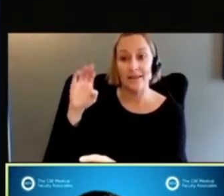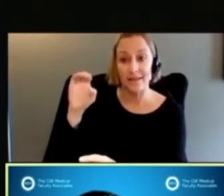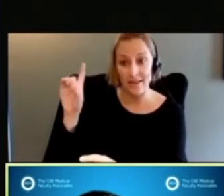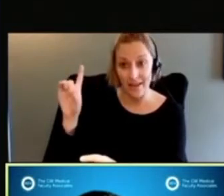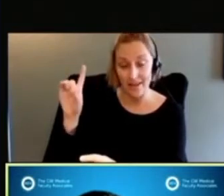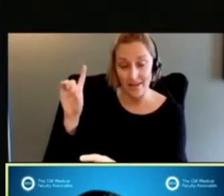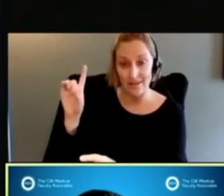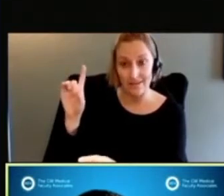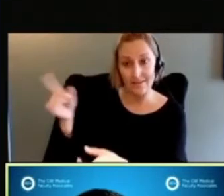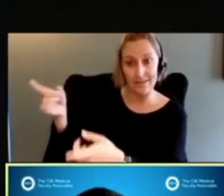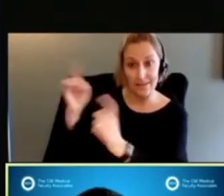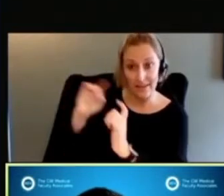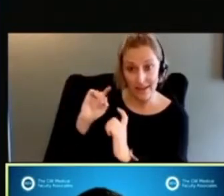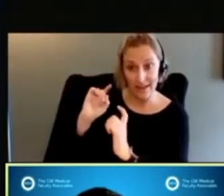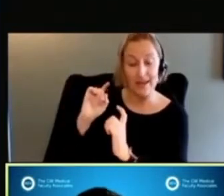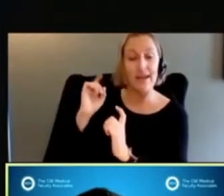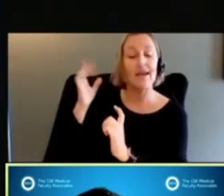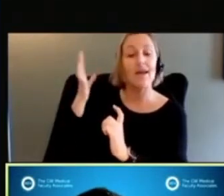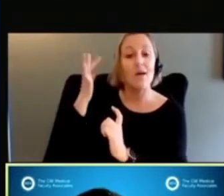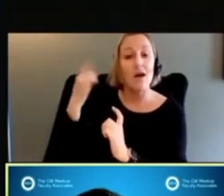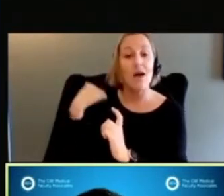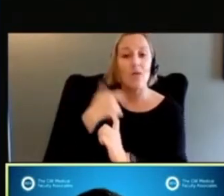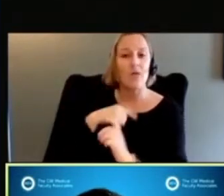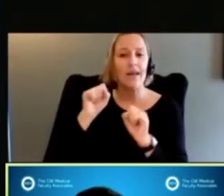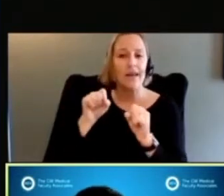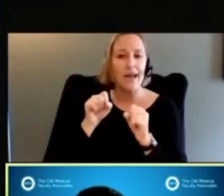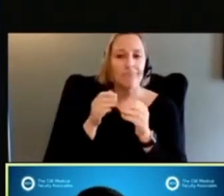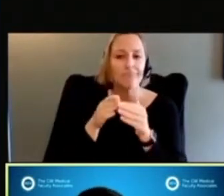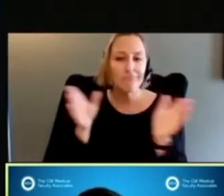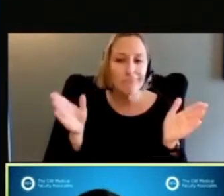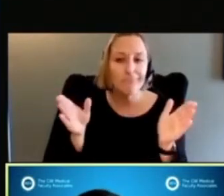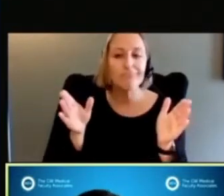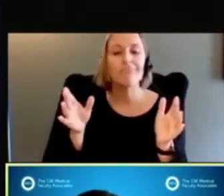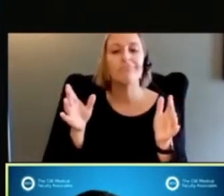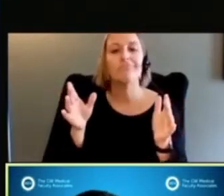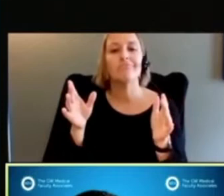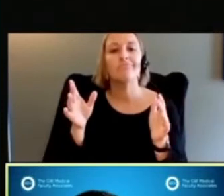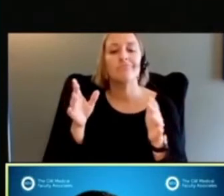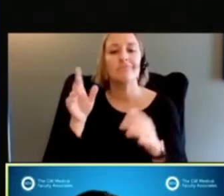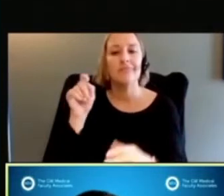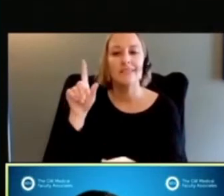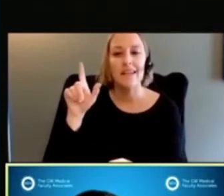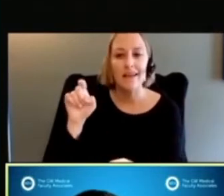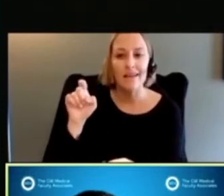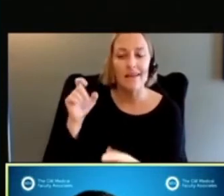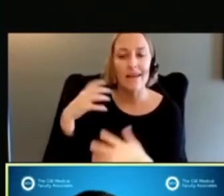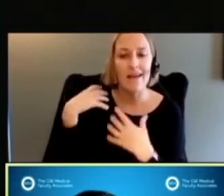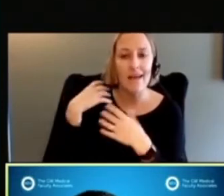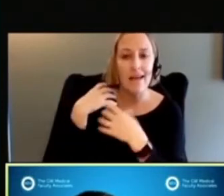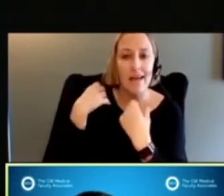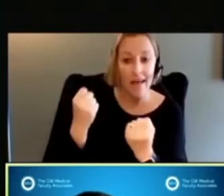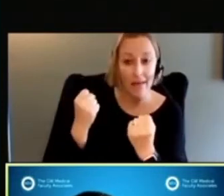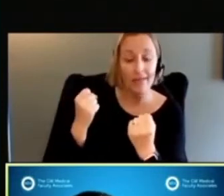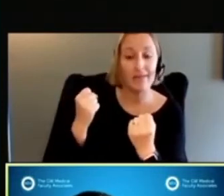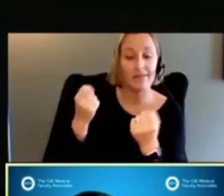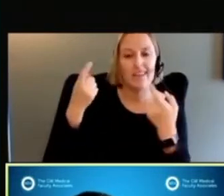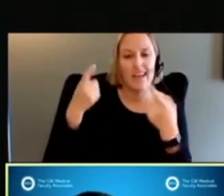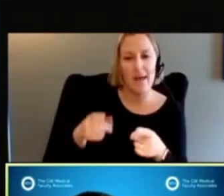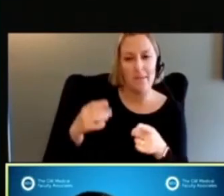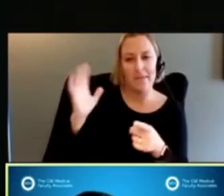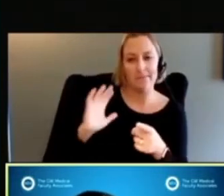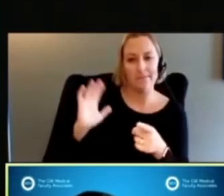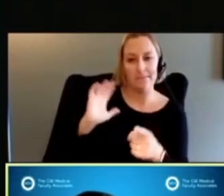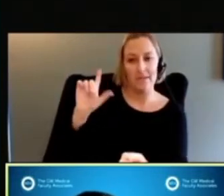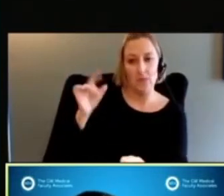to expand capacity for telehealth in underserved parts of Washington, DC. That was back in 2018. And we did that